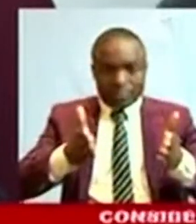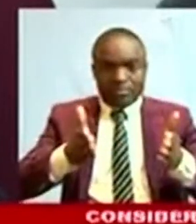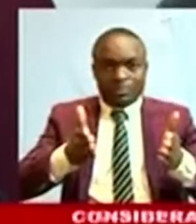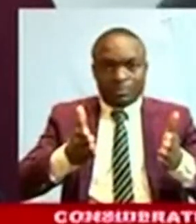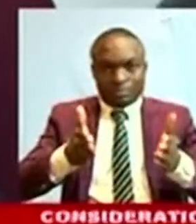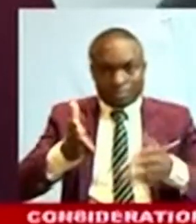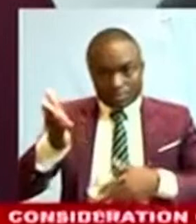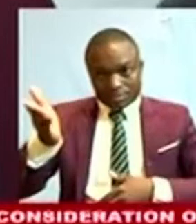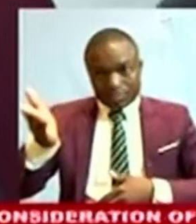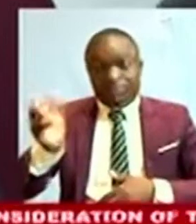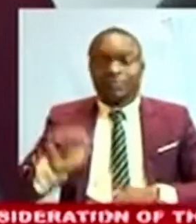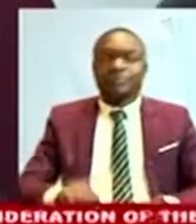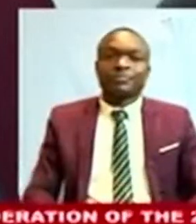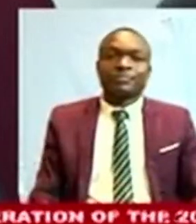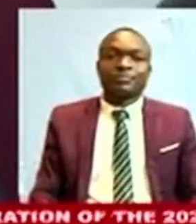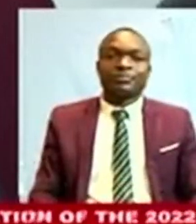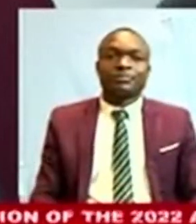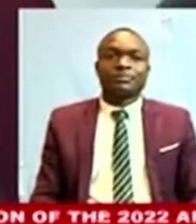in.